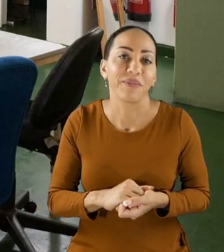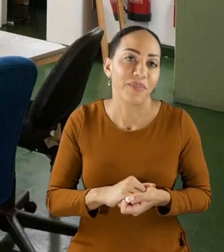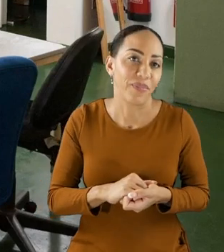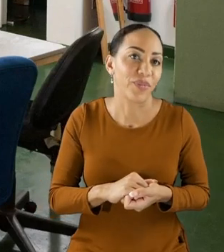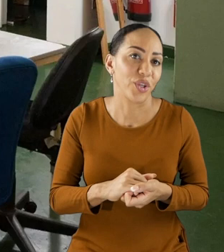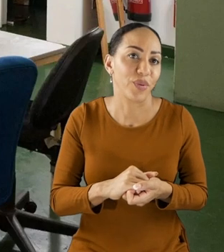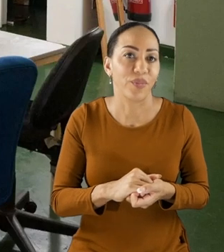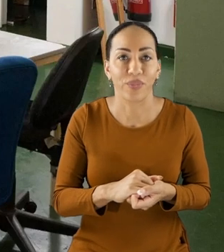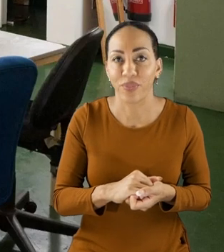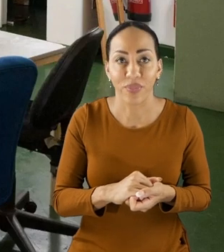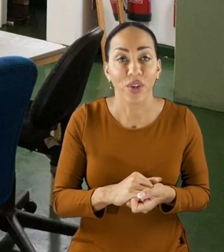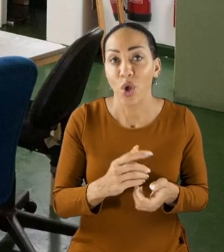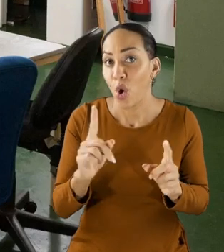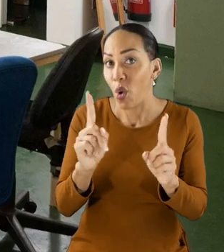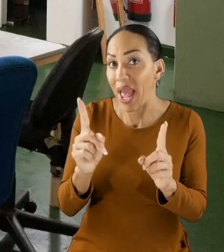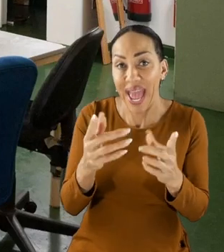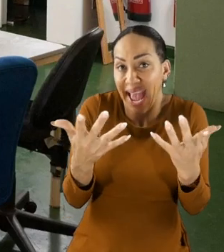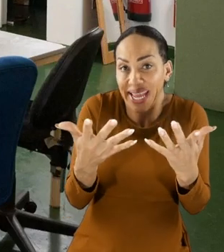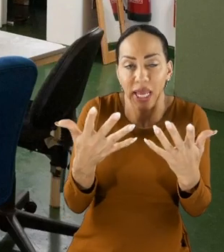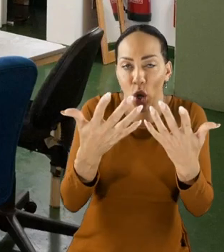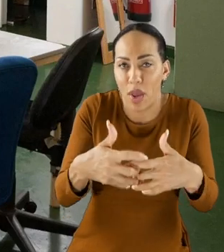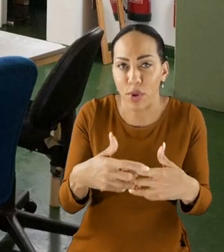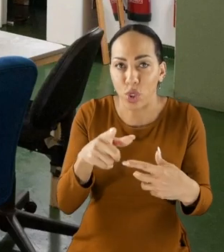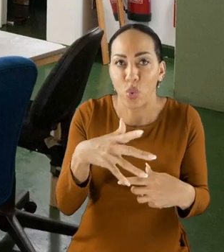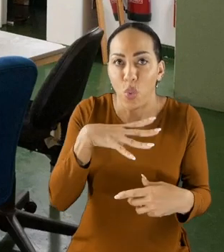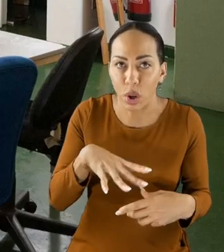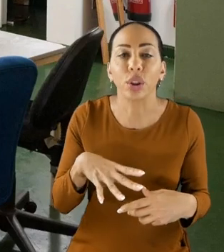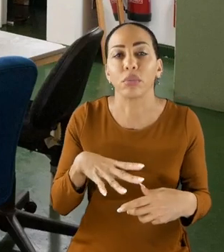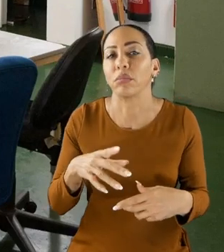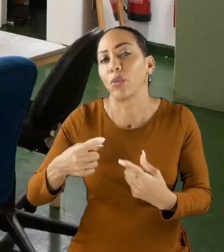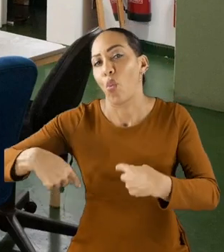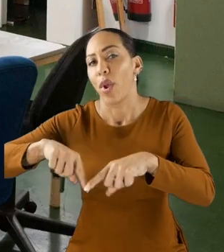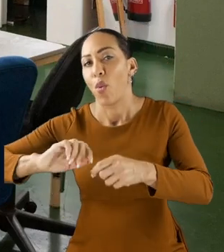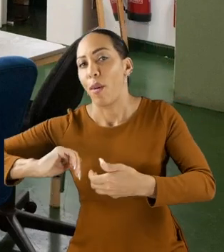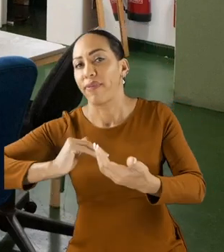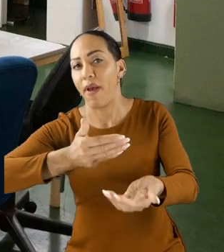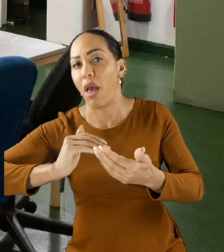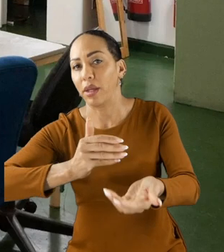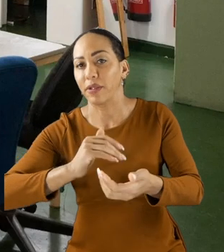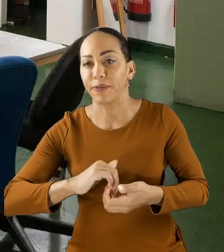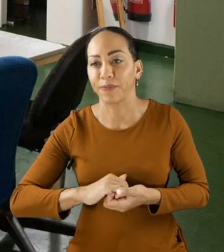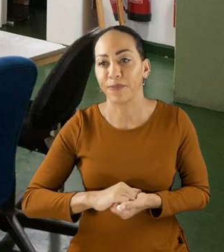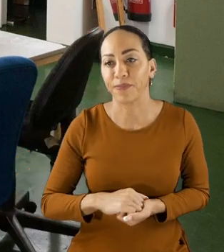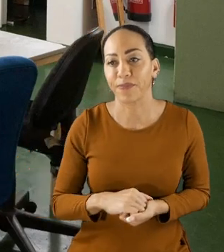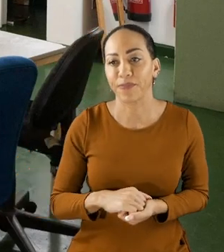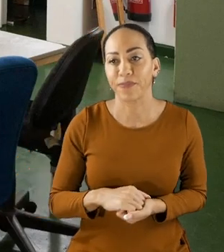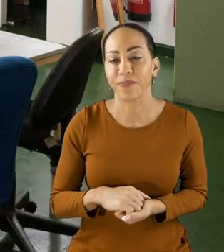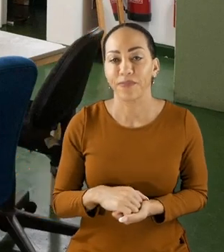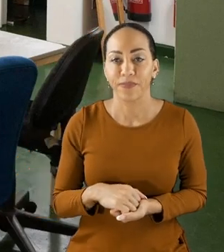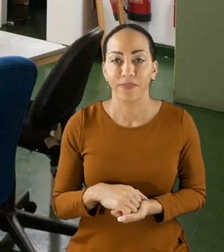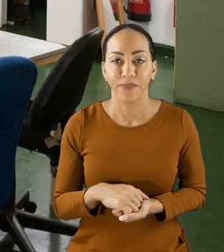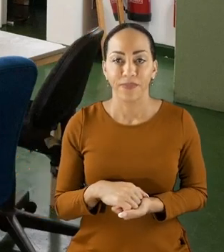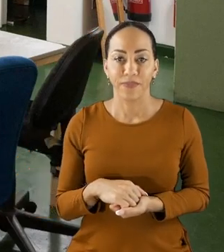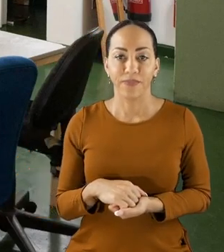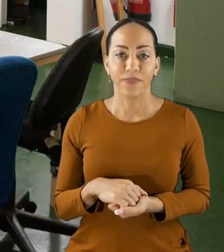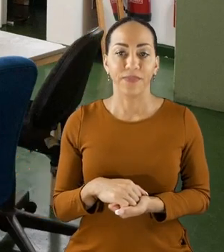things, what other peripheral equipment you might require and use, they're all part of this. They're all part of what the opportunity will